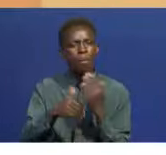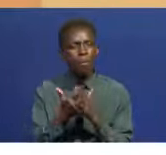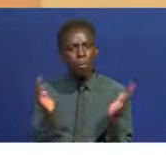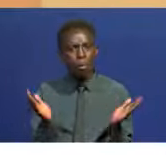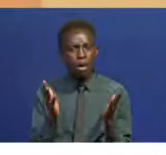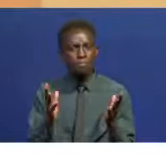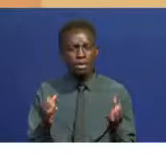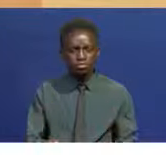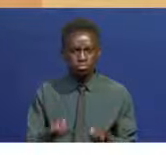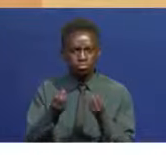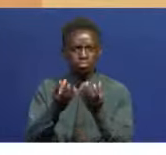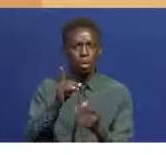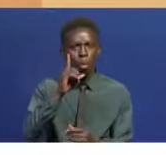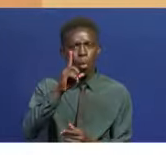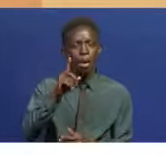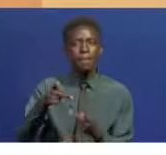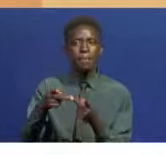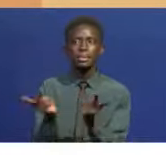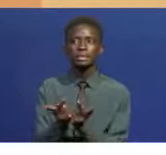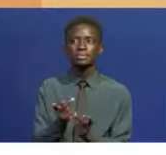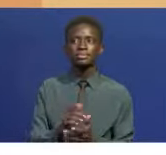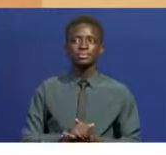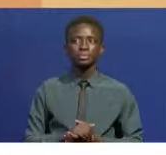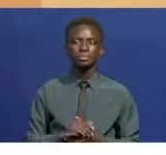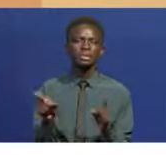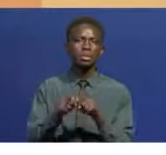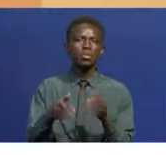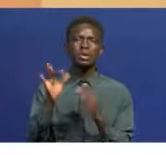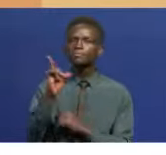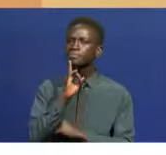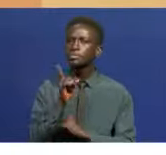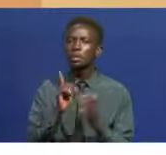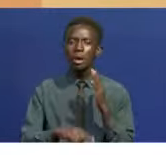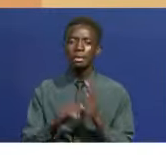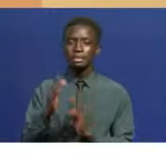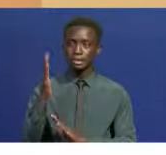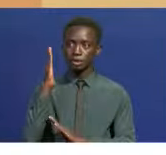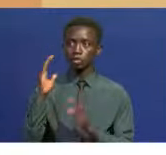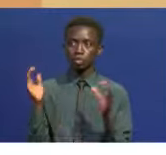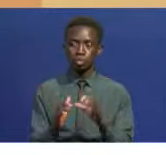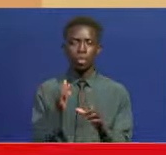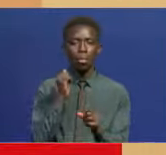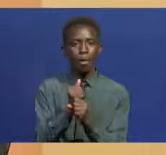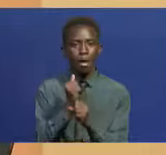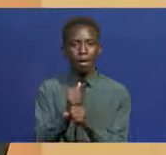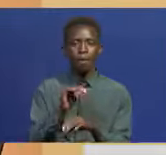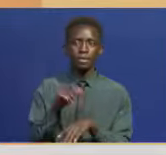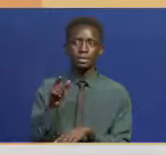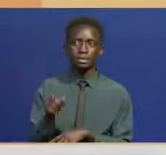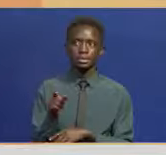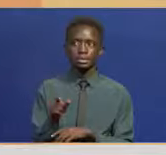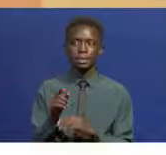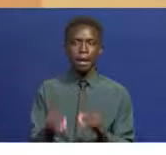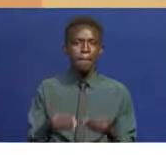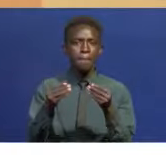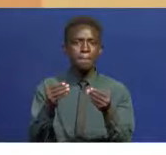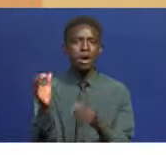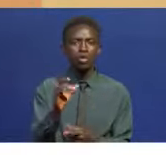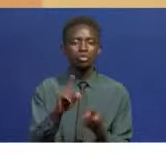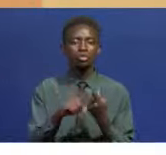one package for them to be able to take care of all that. And like you said, security operates on this perspective. Pass over cost to client.